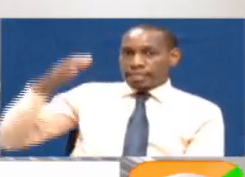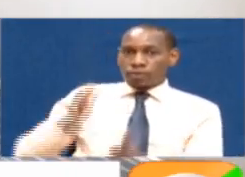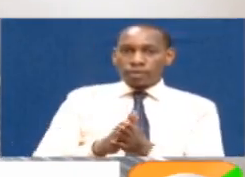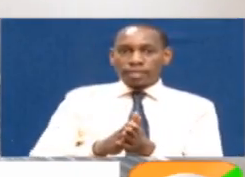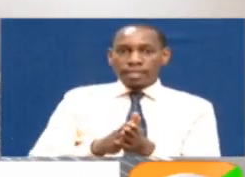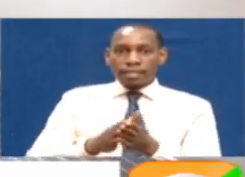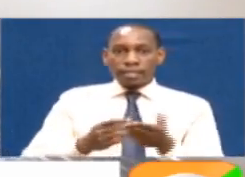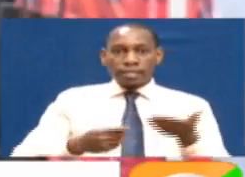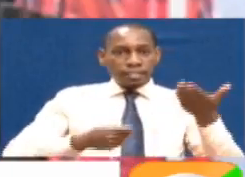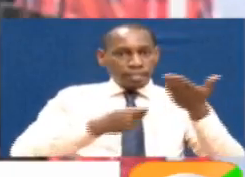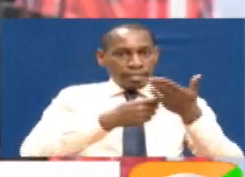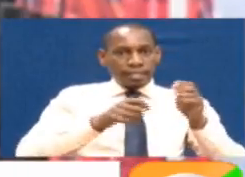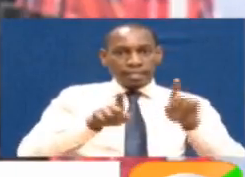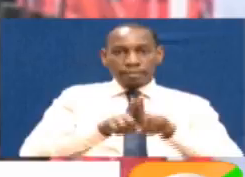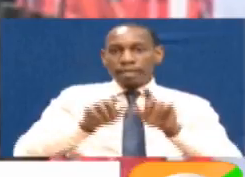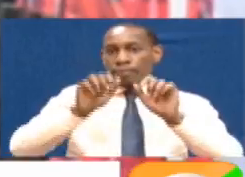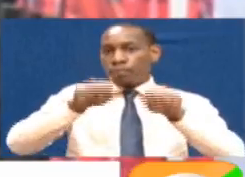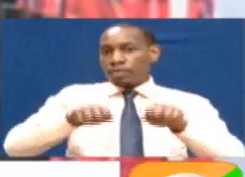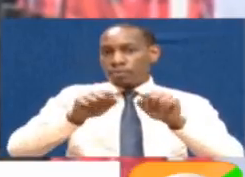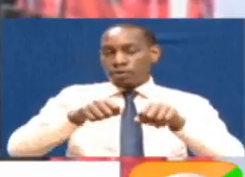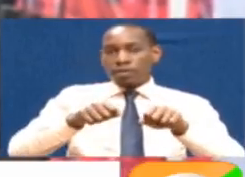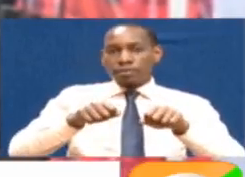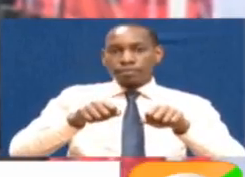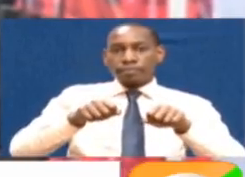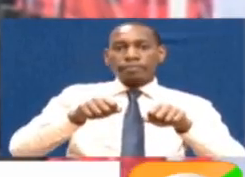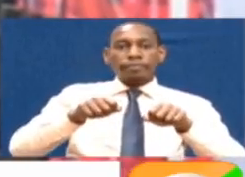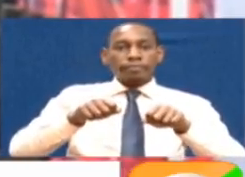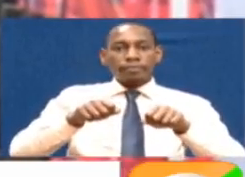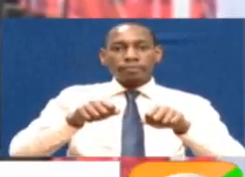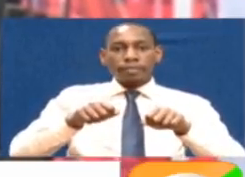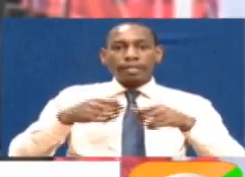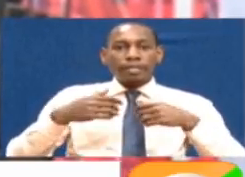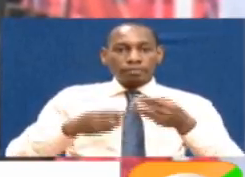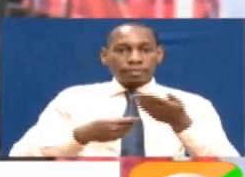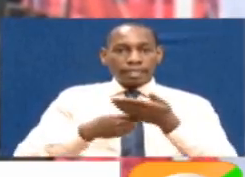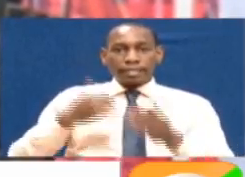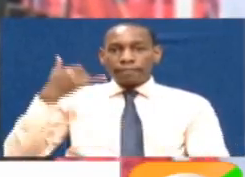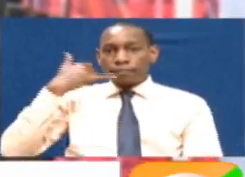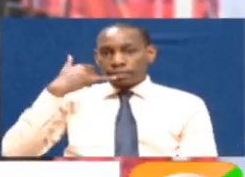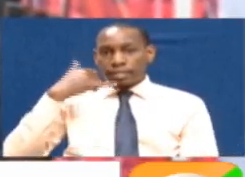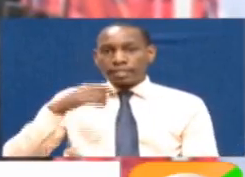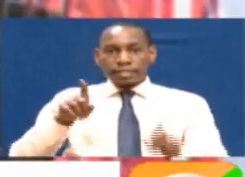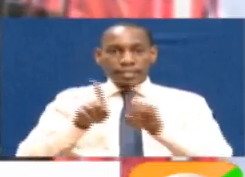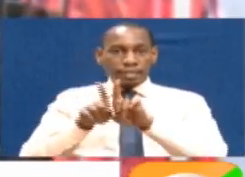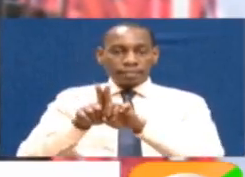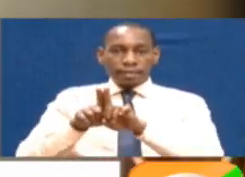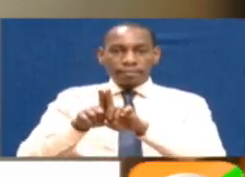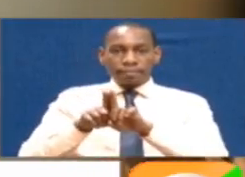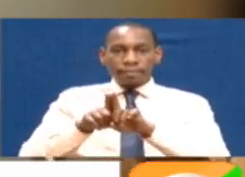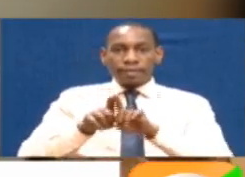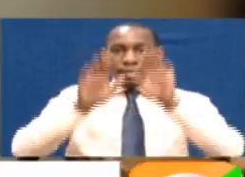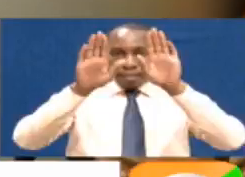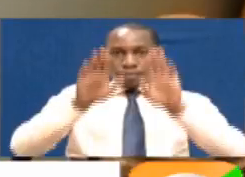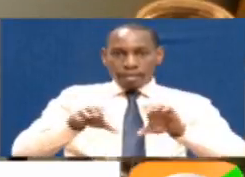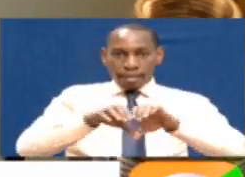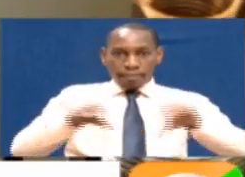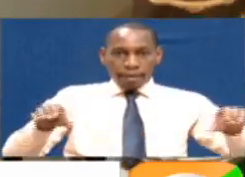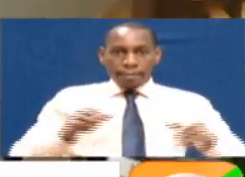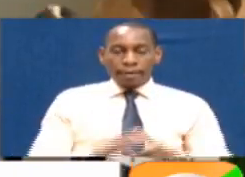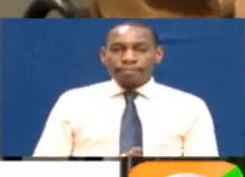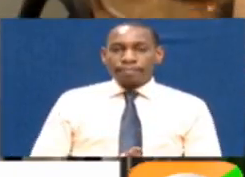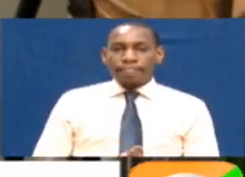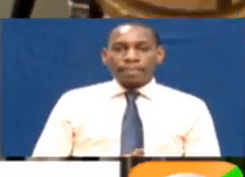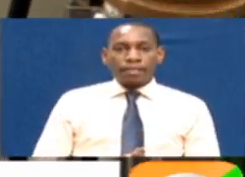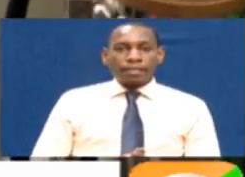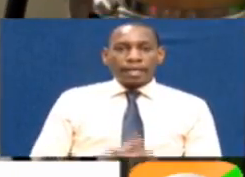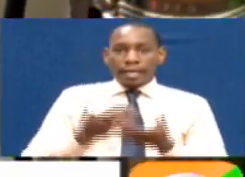with a charging port to charge phones. And of course, the main feature is the pump. With